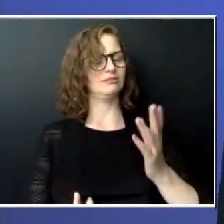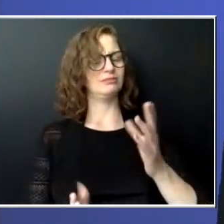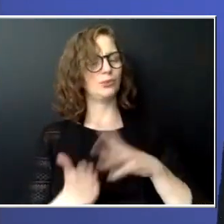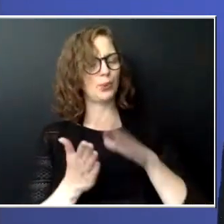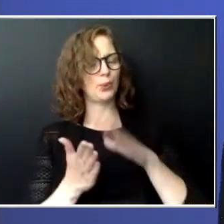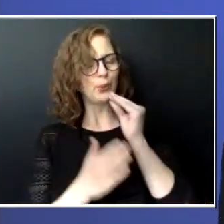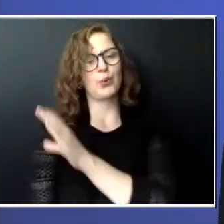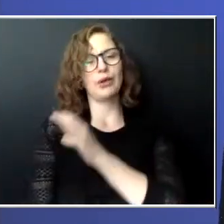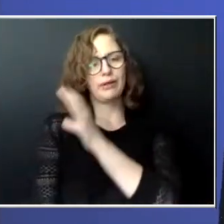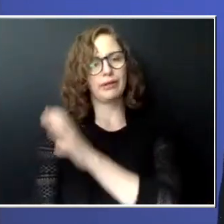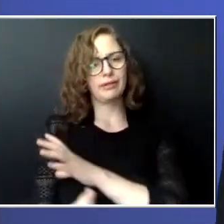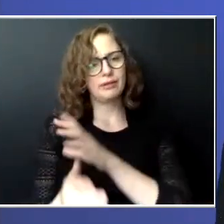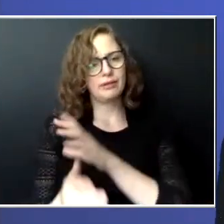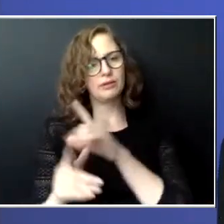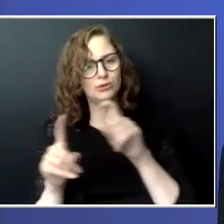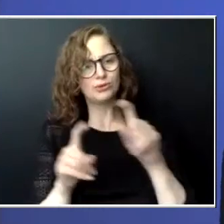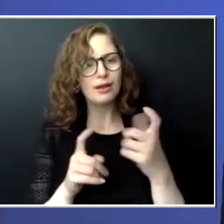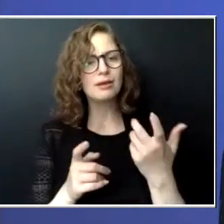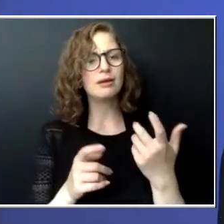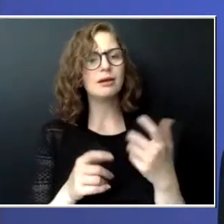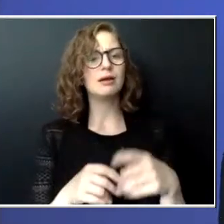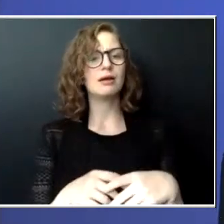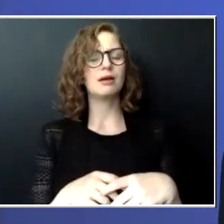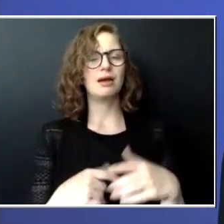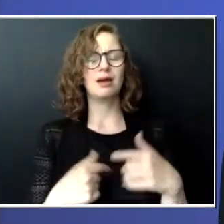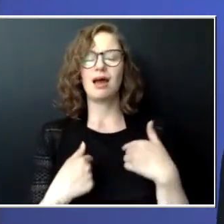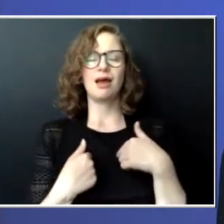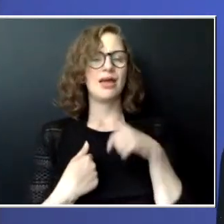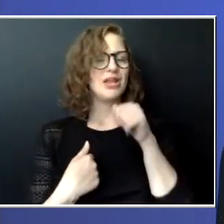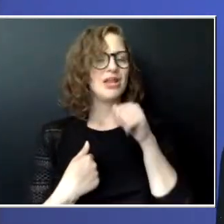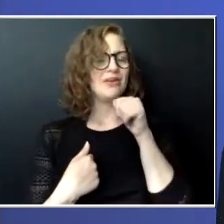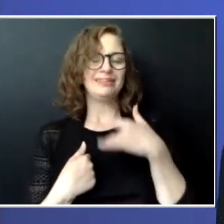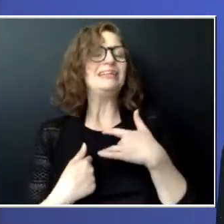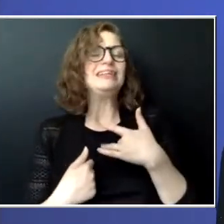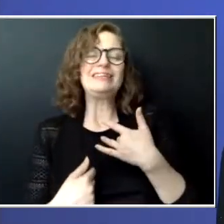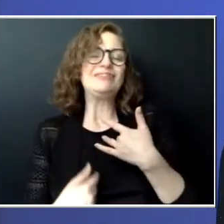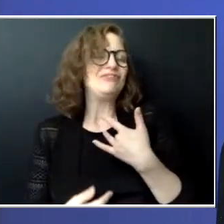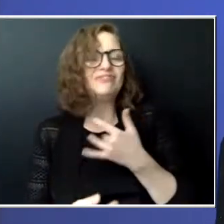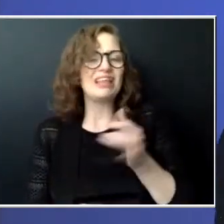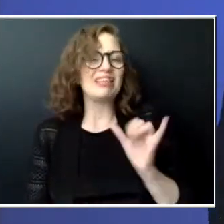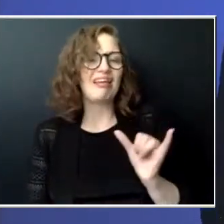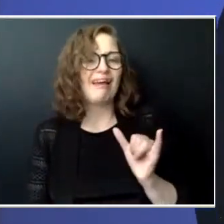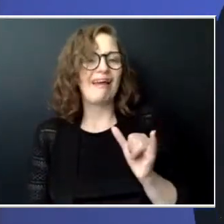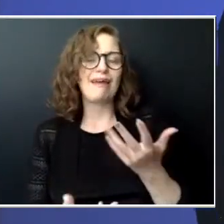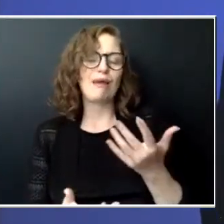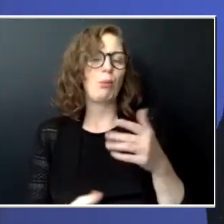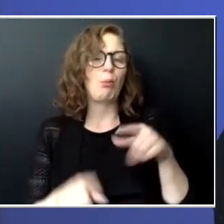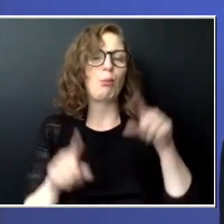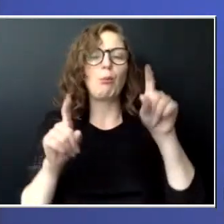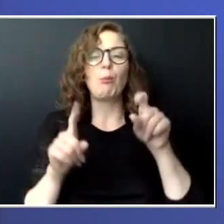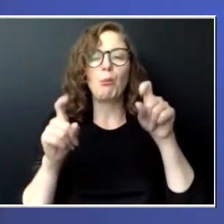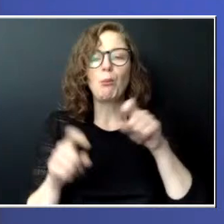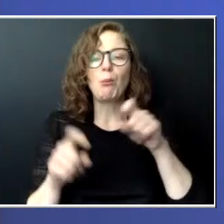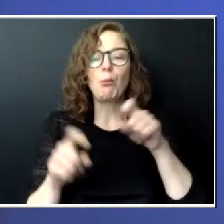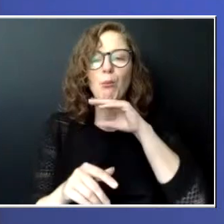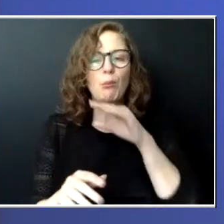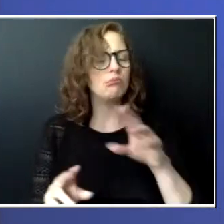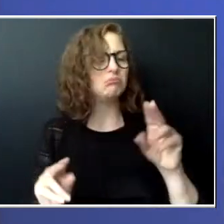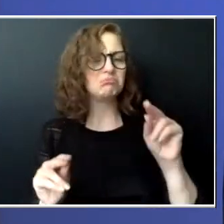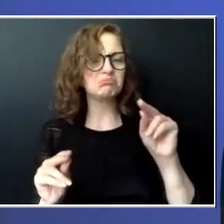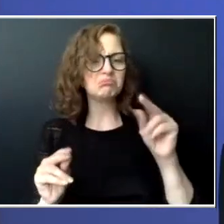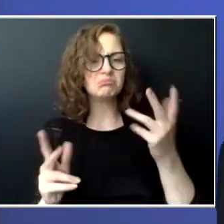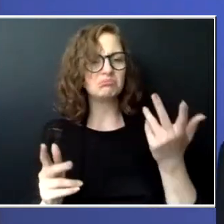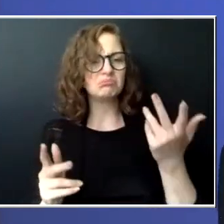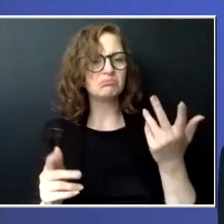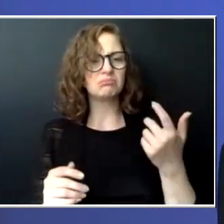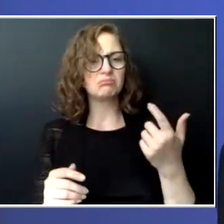than feeling like a guinea pig in any way, I was already fully prepared for some time for things to you know,